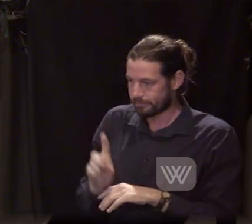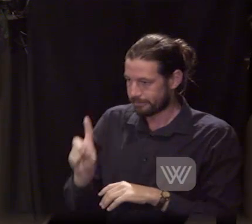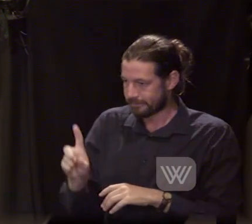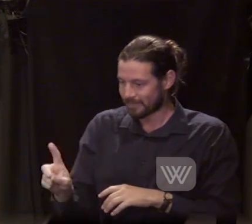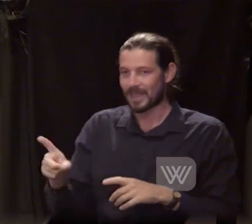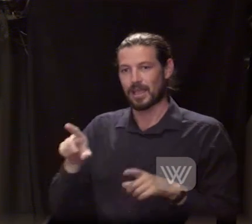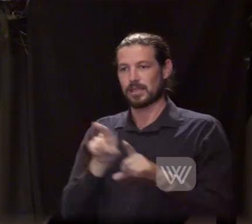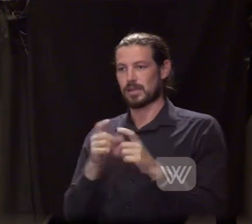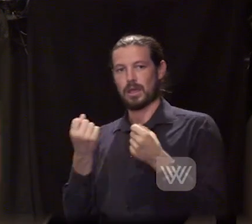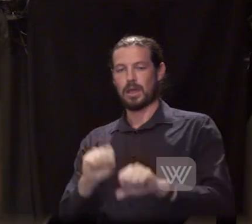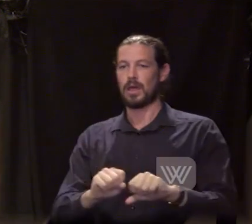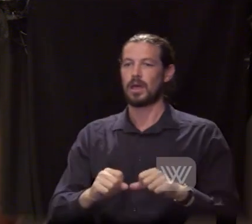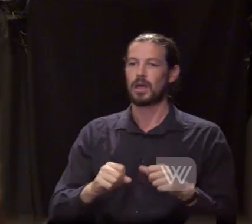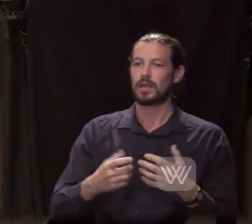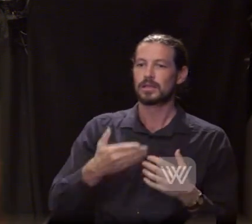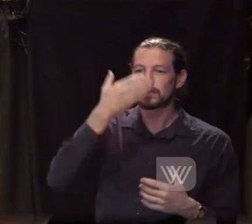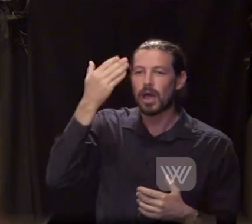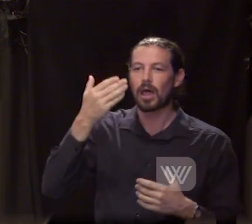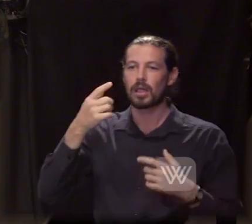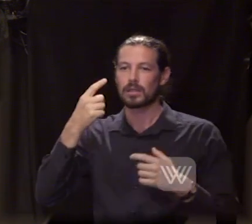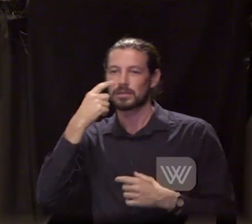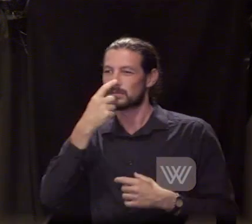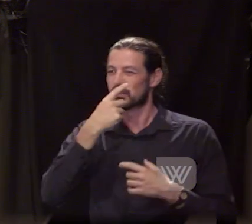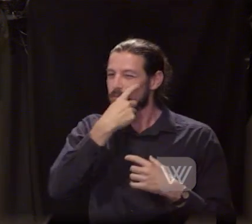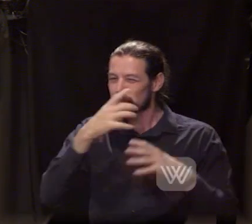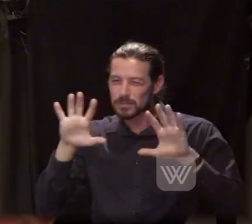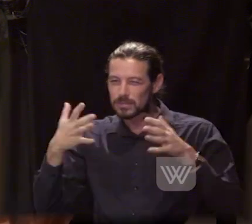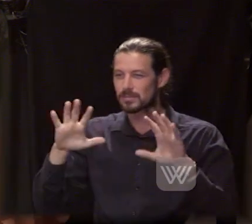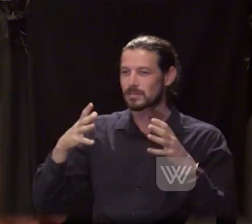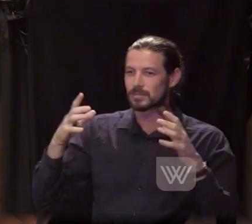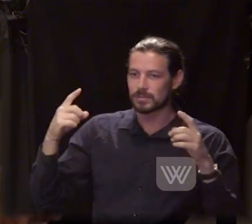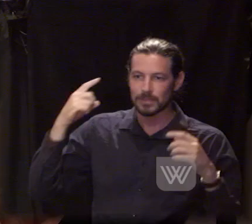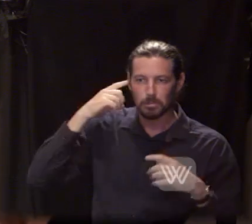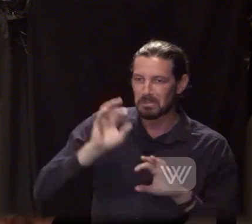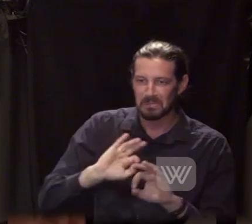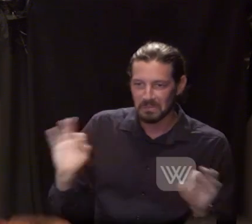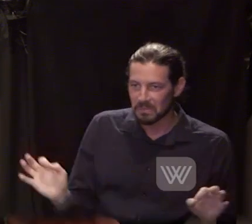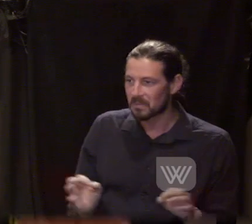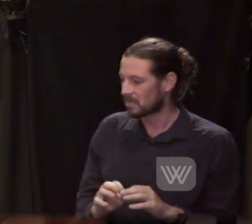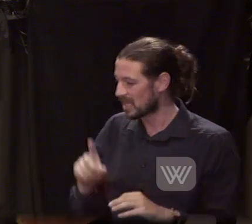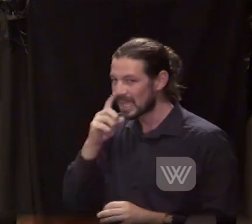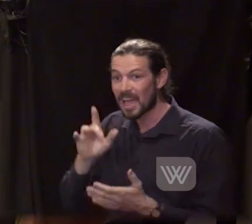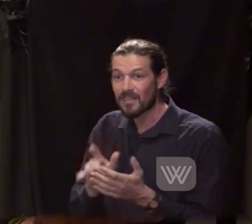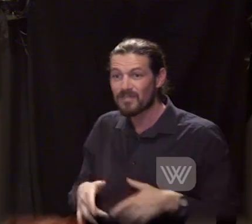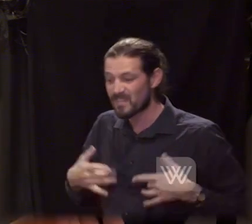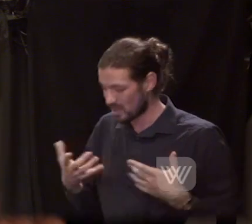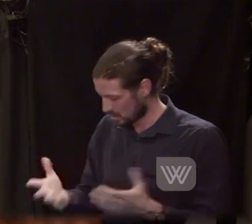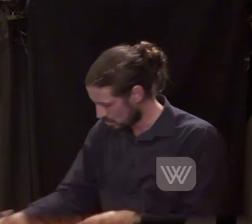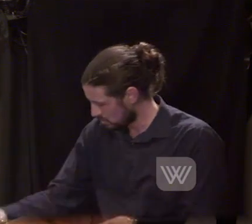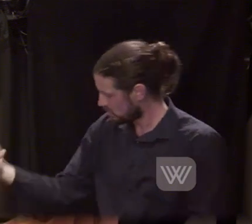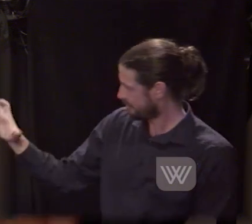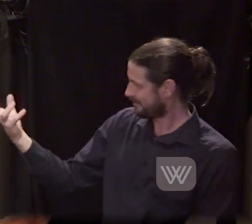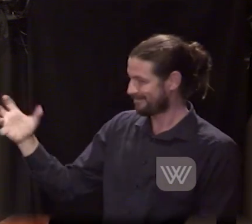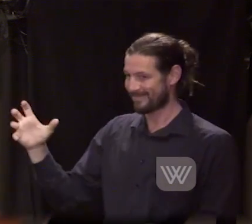on you and you can't smell. You can see kind of okay, but not that great. You can't feel anything really because you have to get the gloves on, and you can pick up something, but you